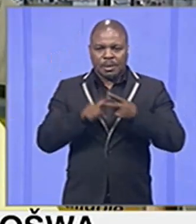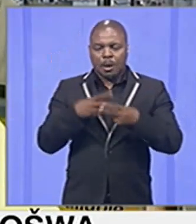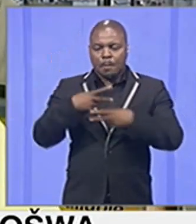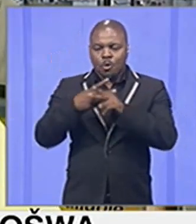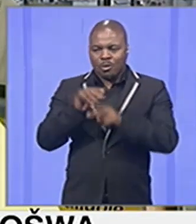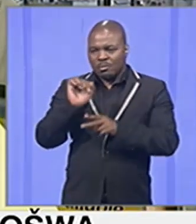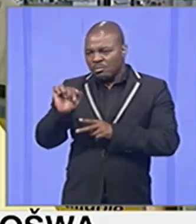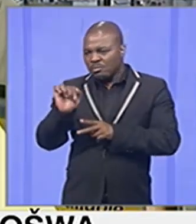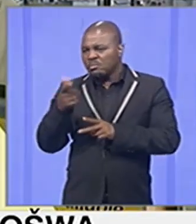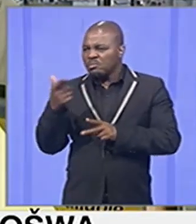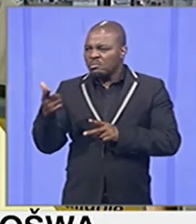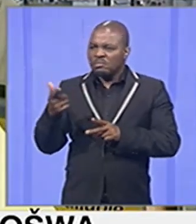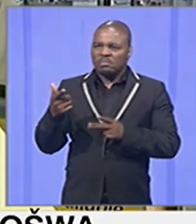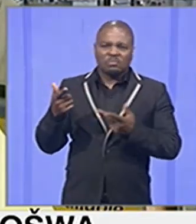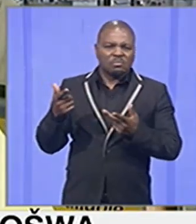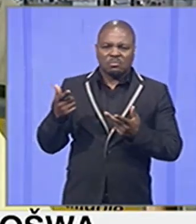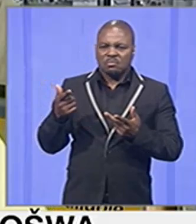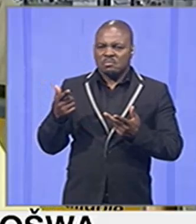tse di sa